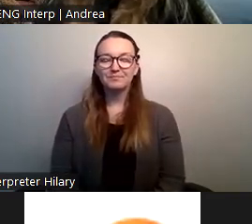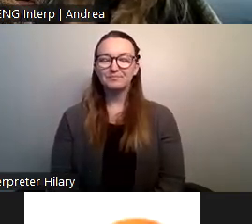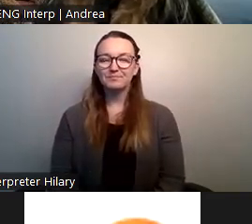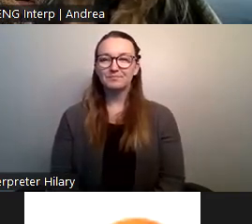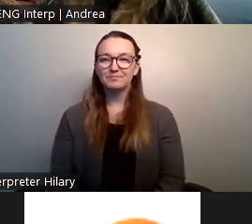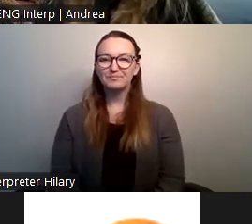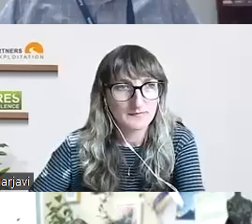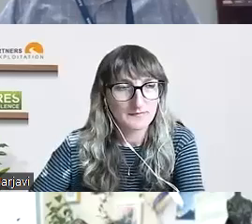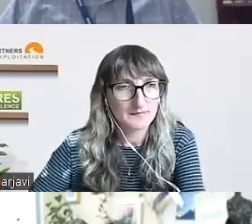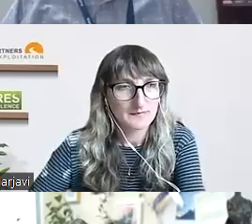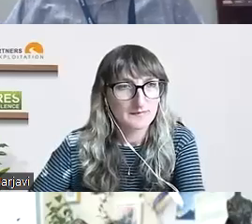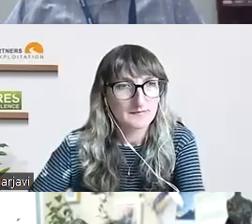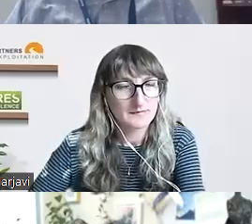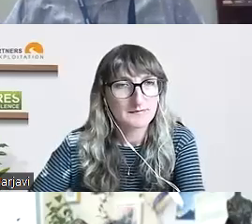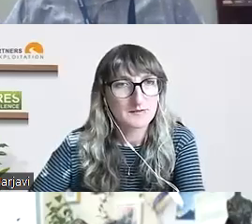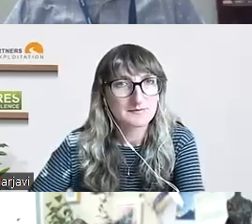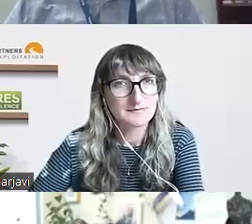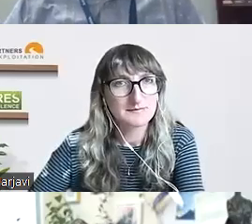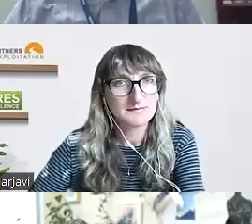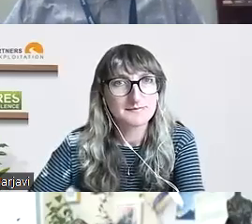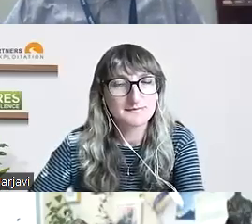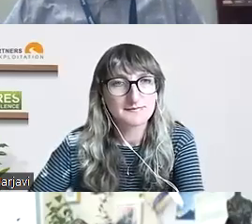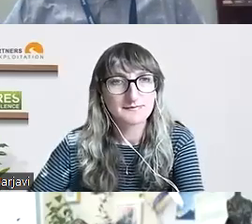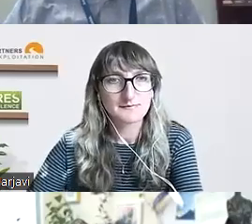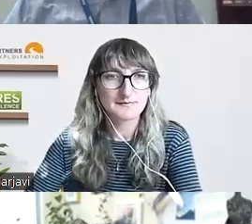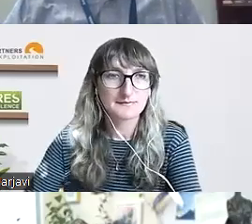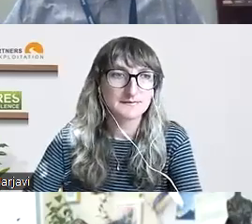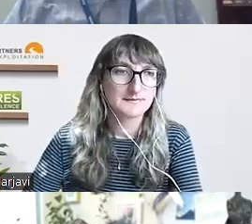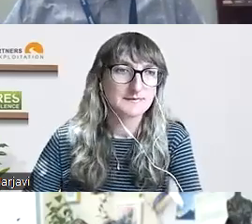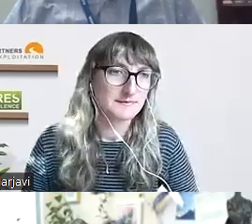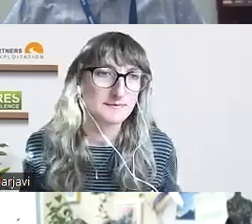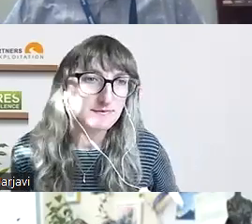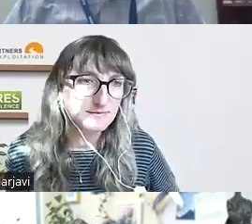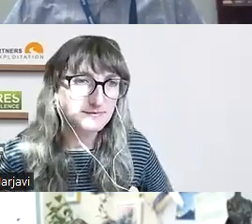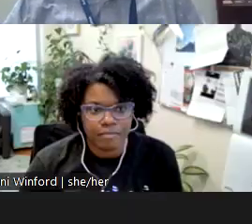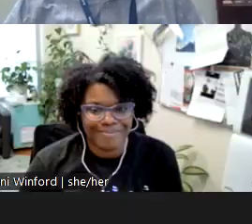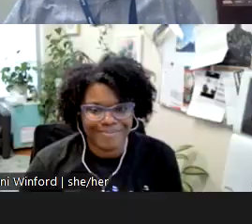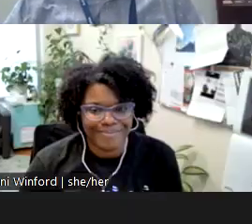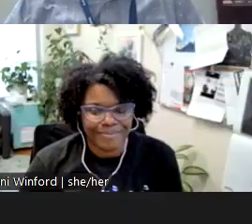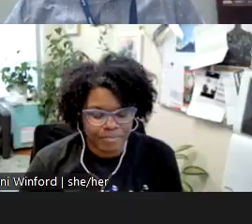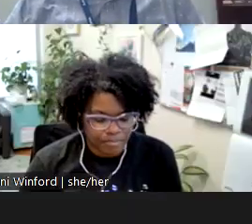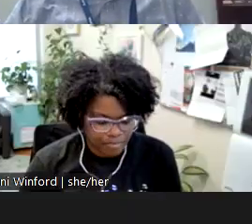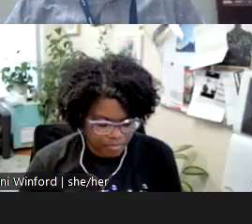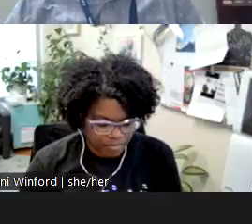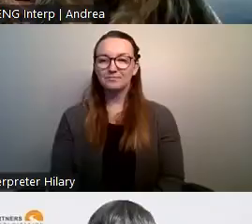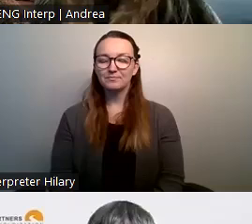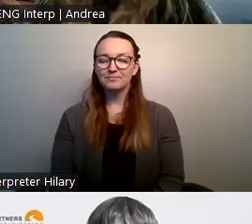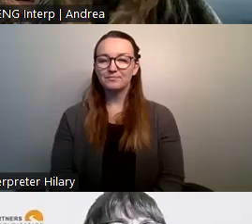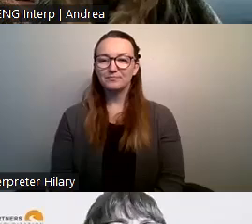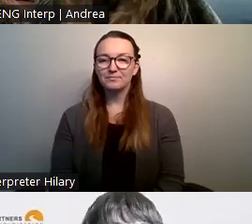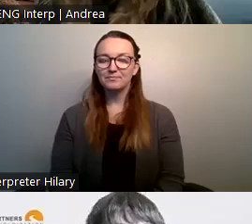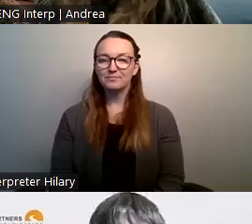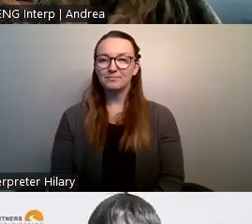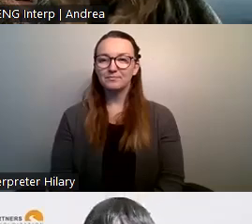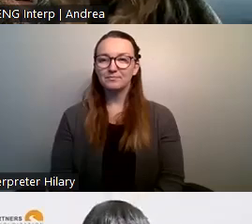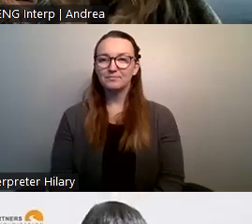habrá disponibles subtítulos en inglés automáticos y no automáticos, perdón. Y también tendremos